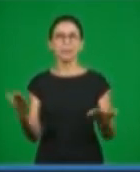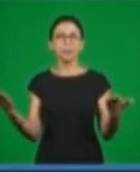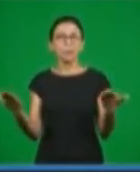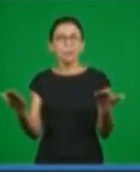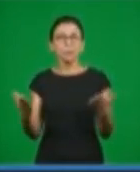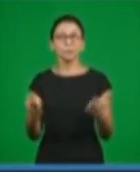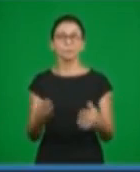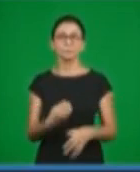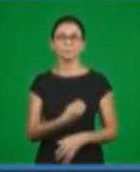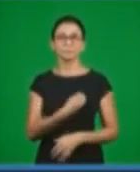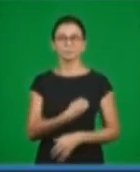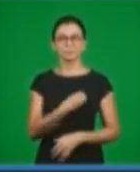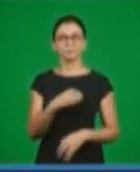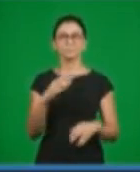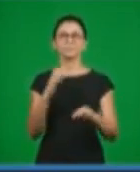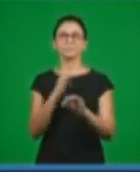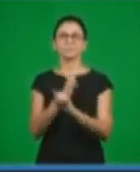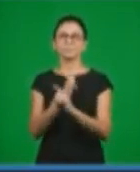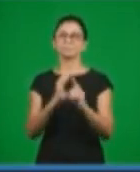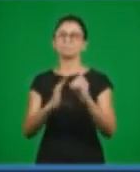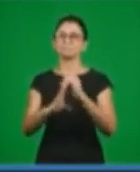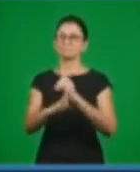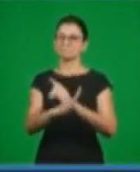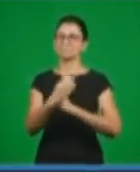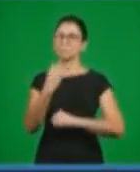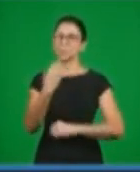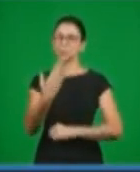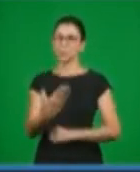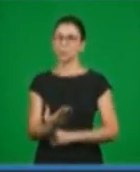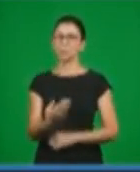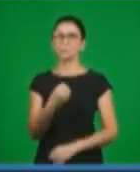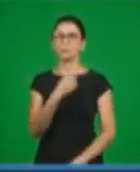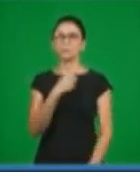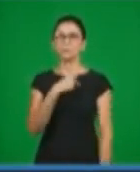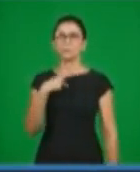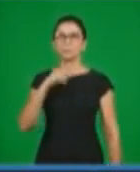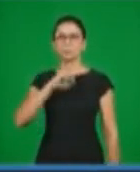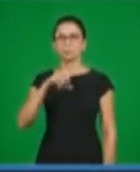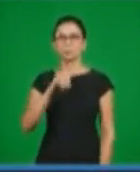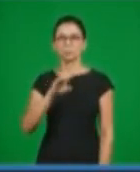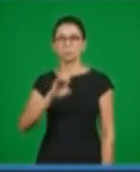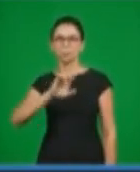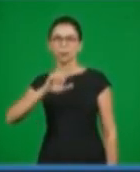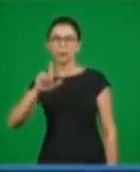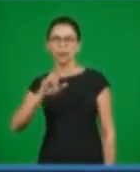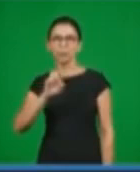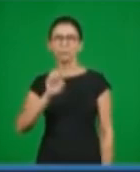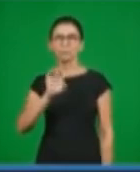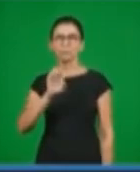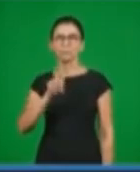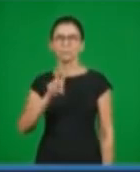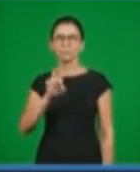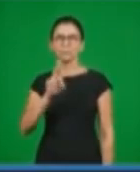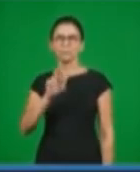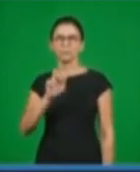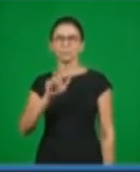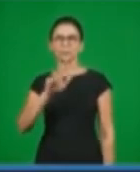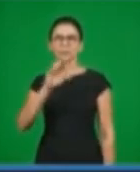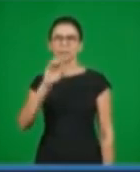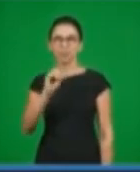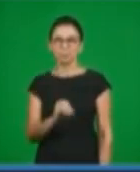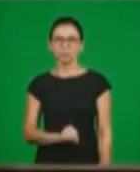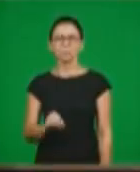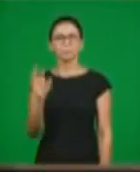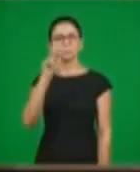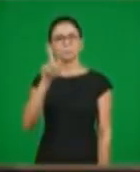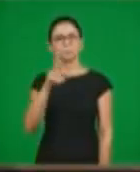the brothers at this moment, they're participating of the Sunday school. There's Pastor Joel, Pastor Everaldo, and also we